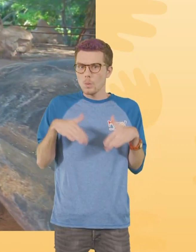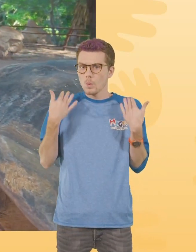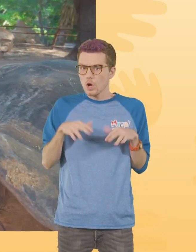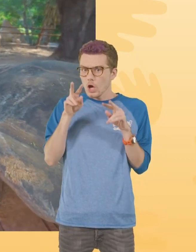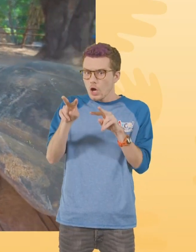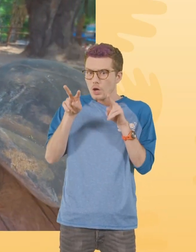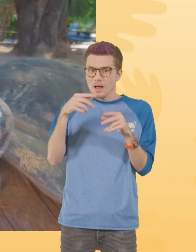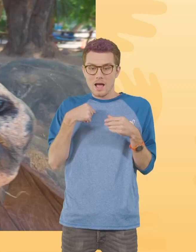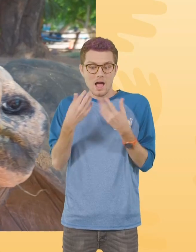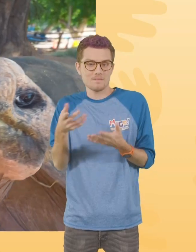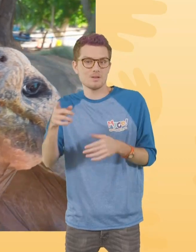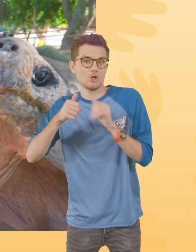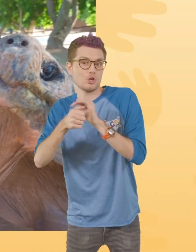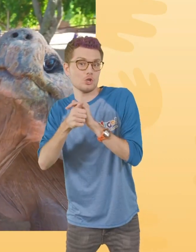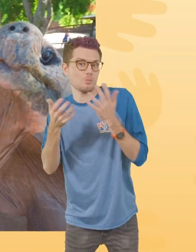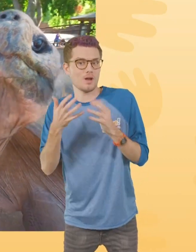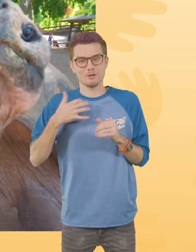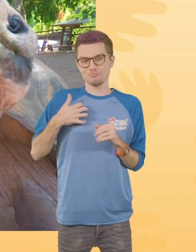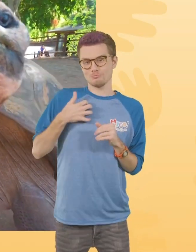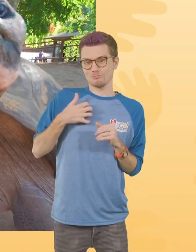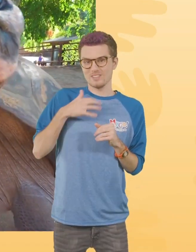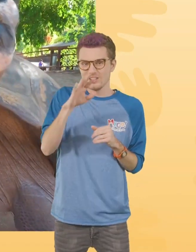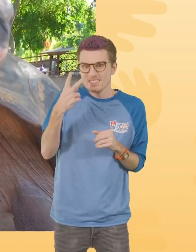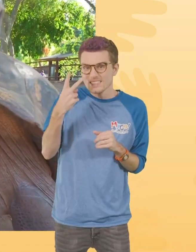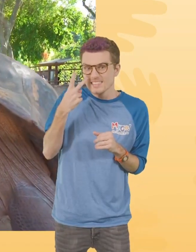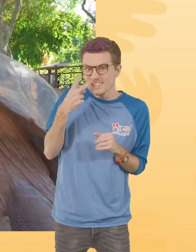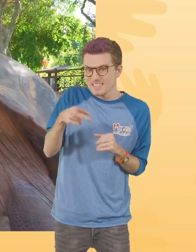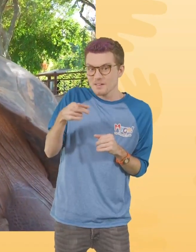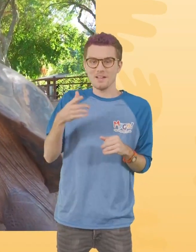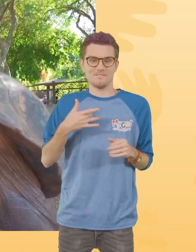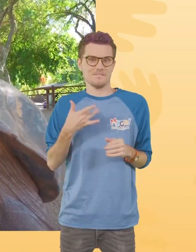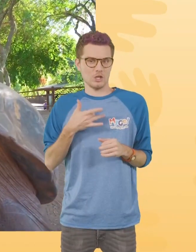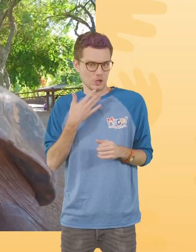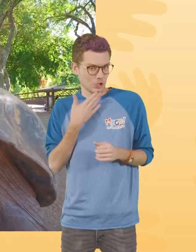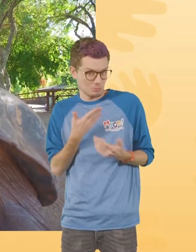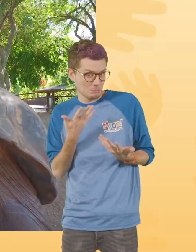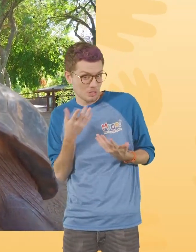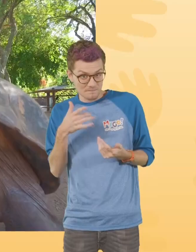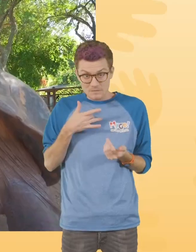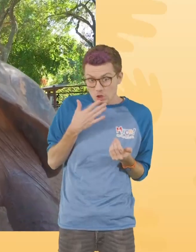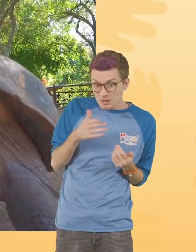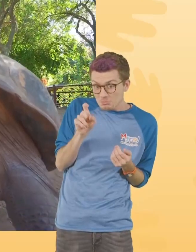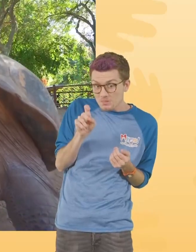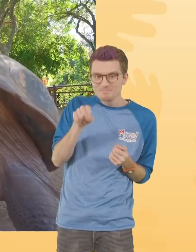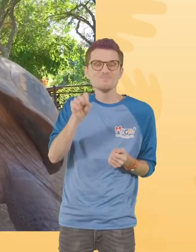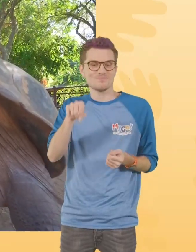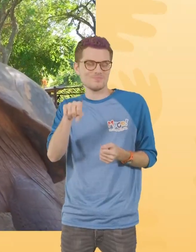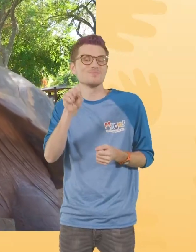Whoa, look, I'm giving this tortoise a scratch, see? How does that feel? Does that feel